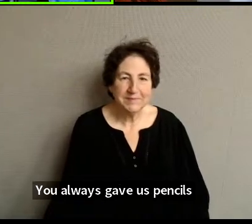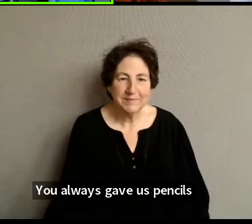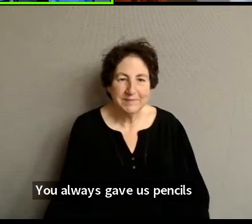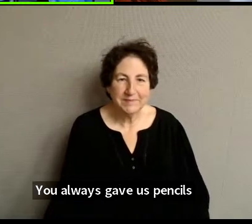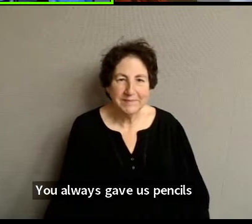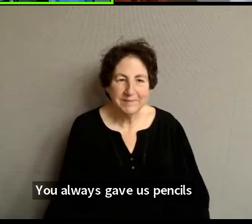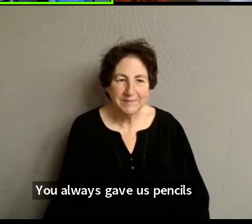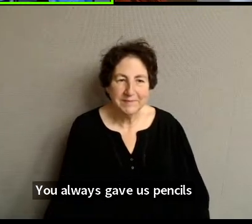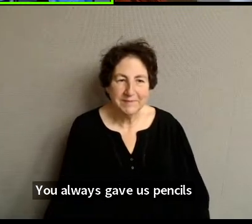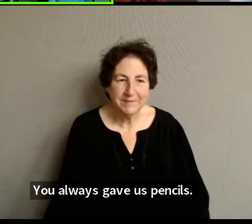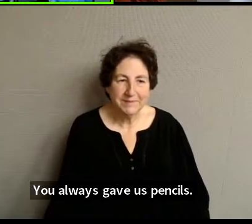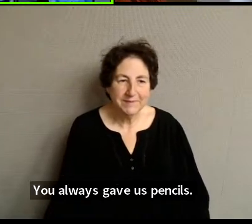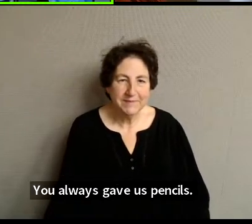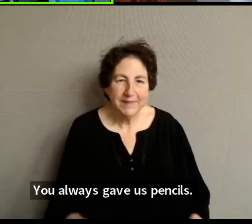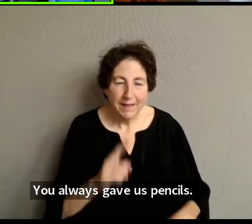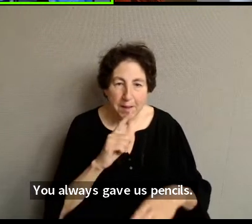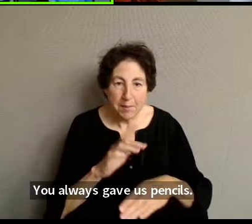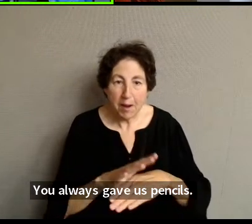bring them next year.